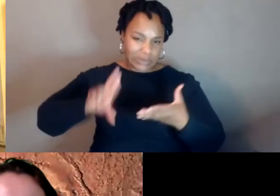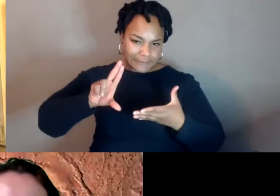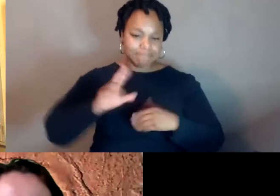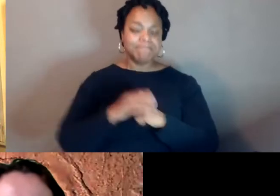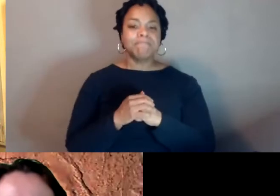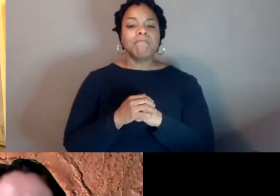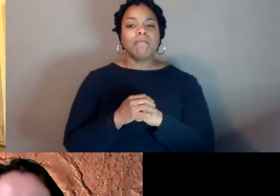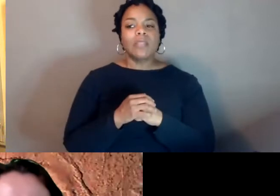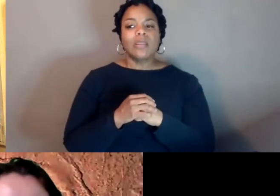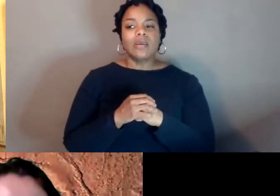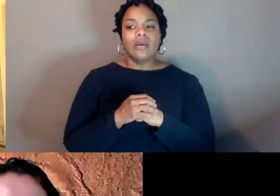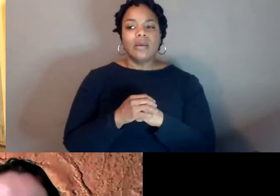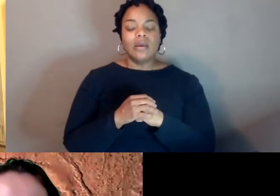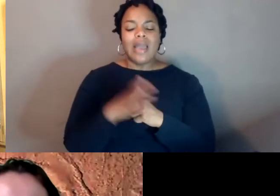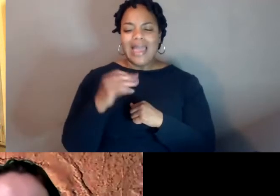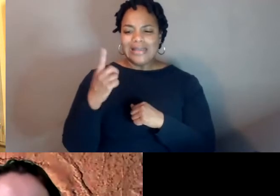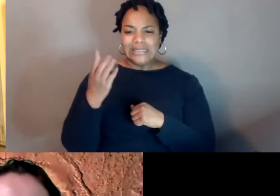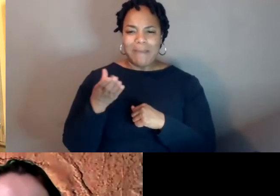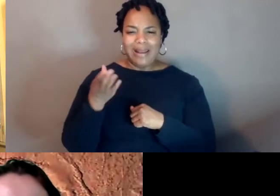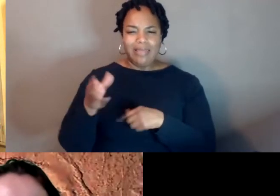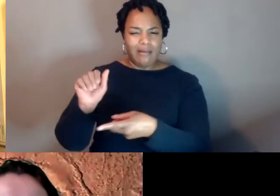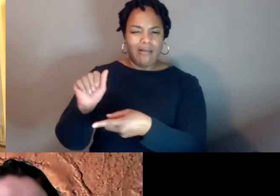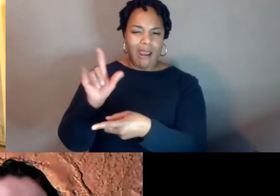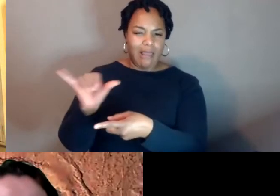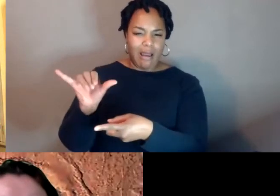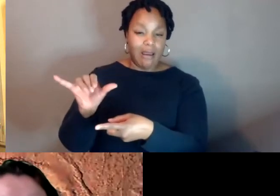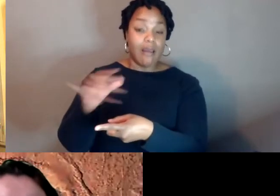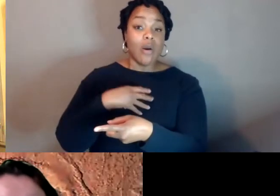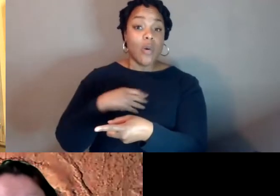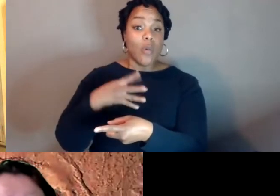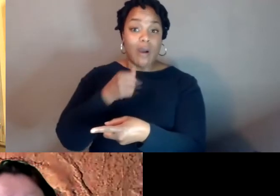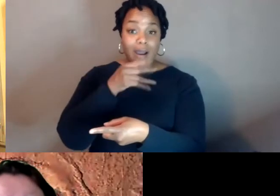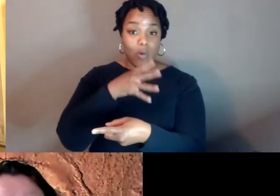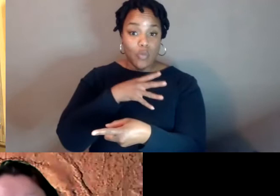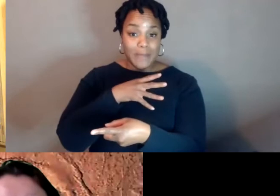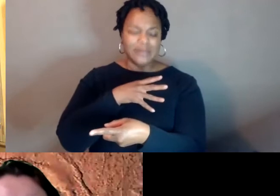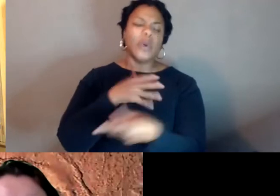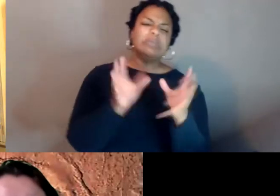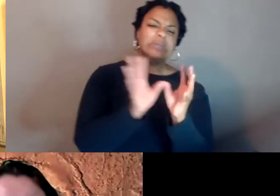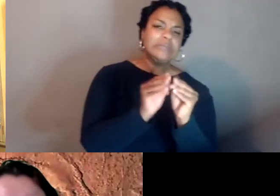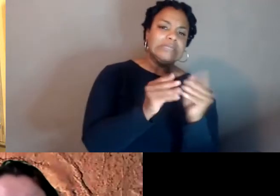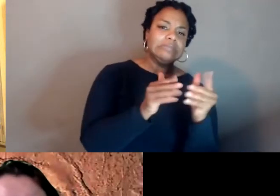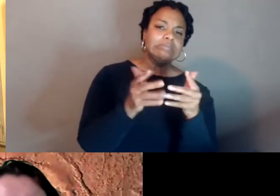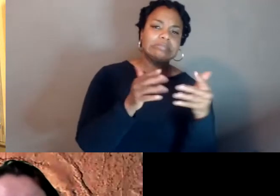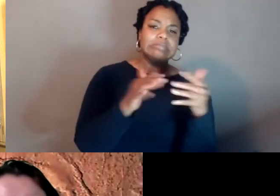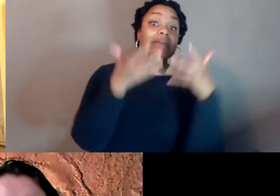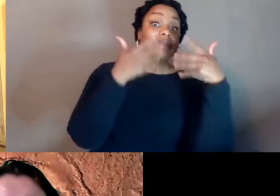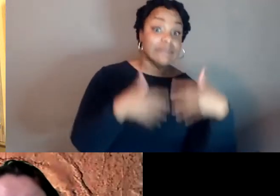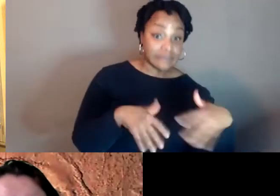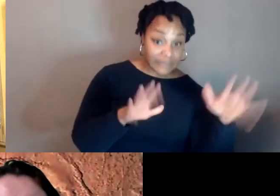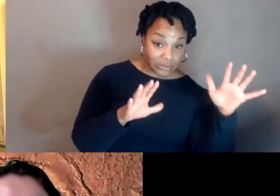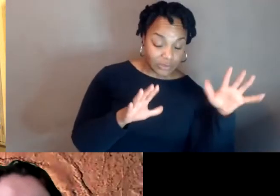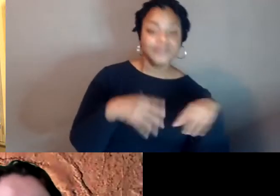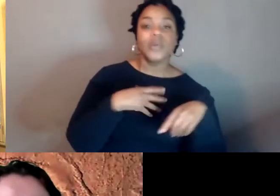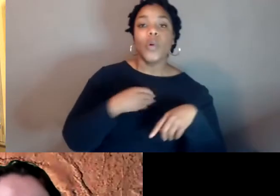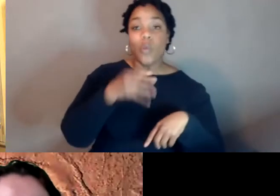one of our allies, a white woman, walked up to me afterwards and she told me